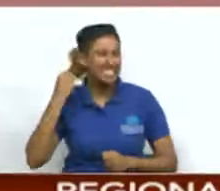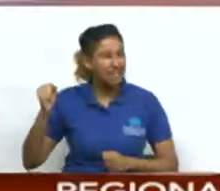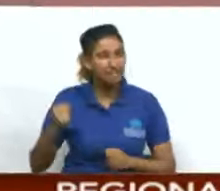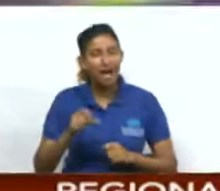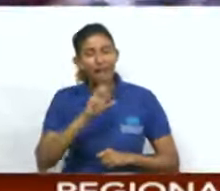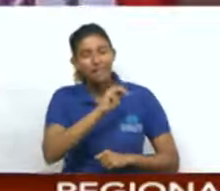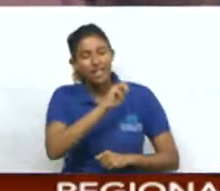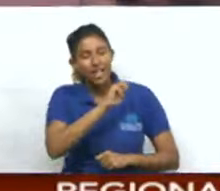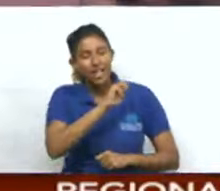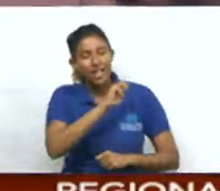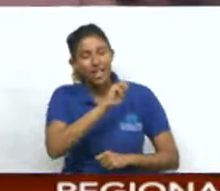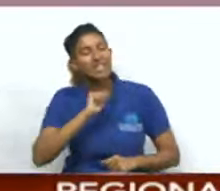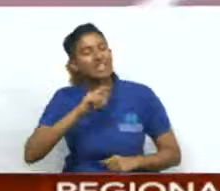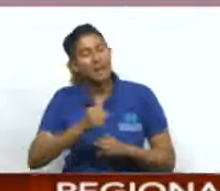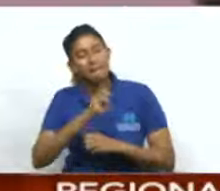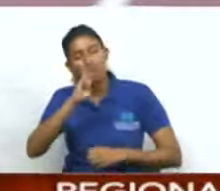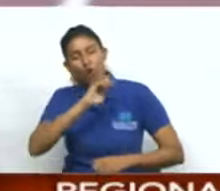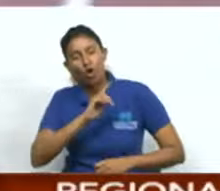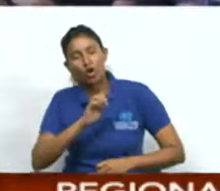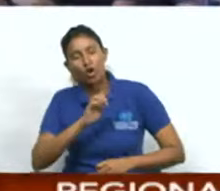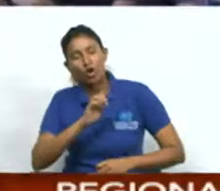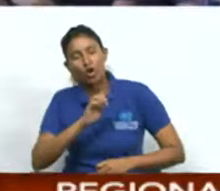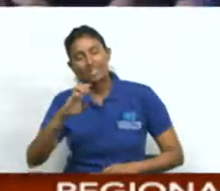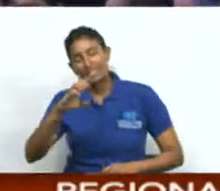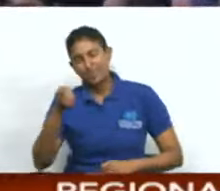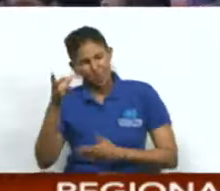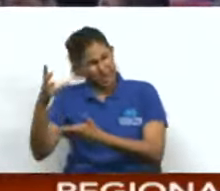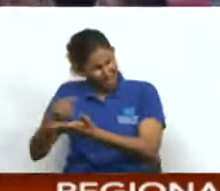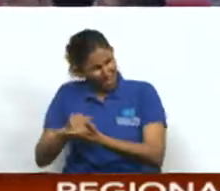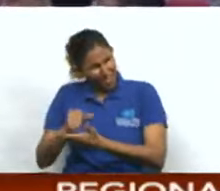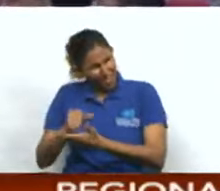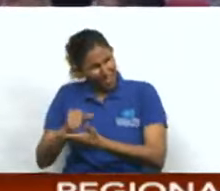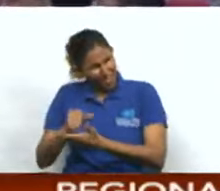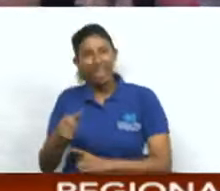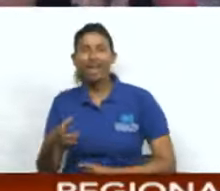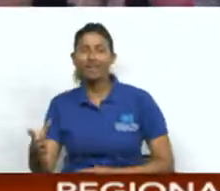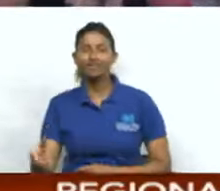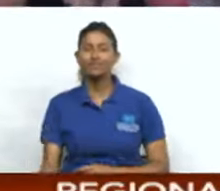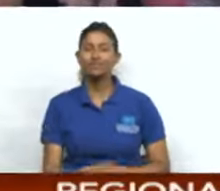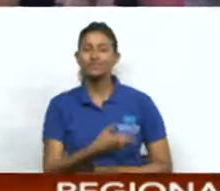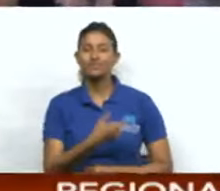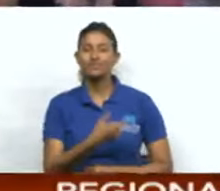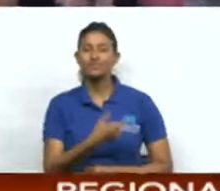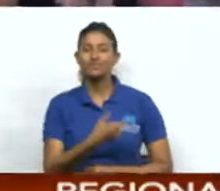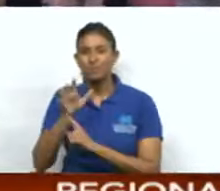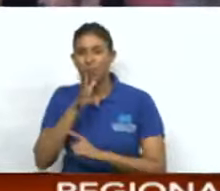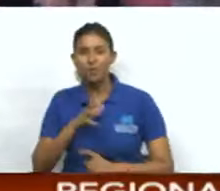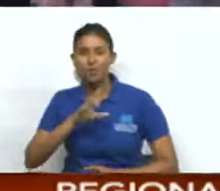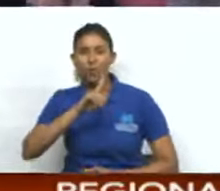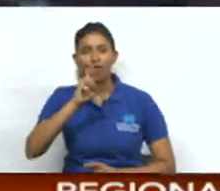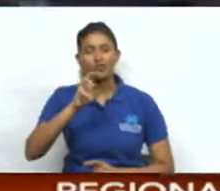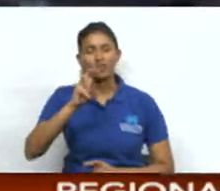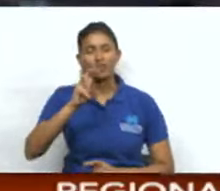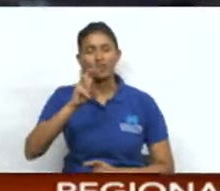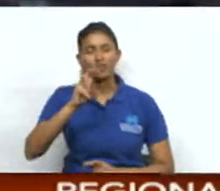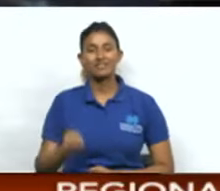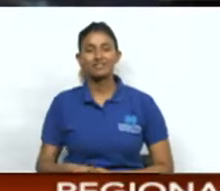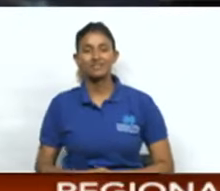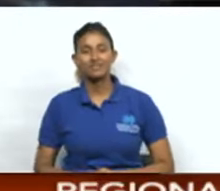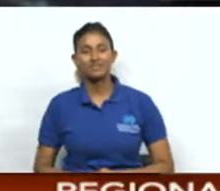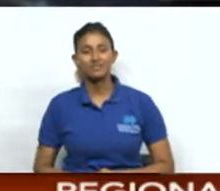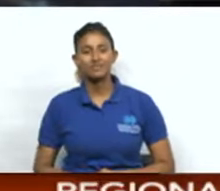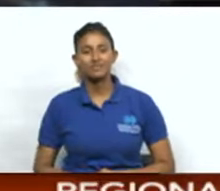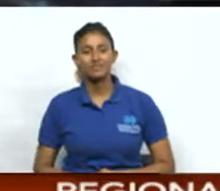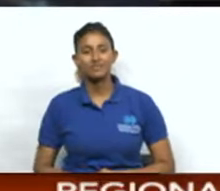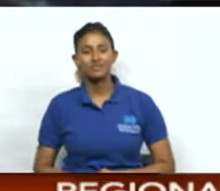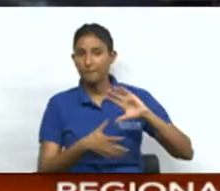Garcia in 11.37 is your champion in the women's 100 meters. Pan Am bronze to go with her 2019 silver. Not bad